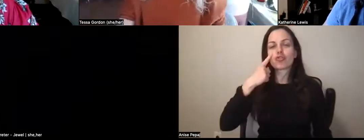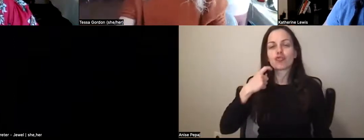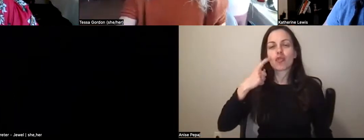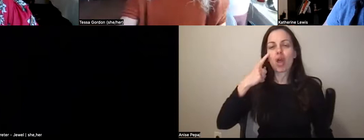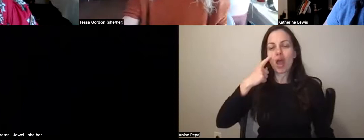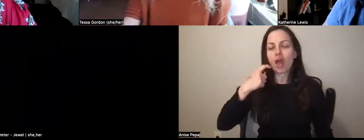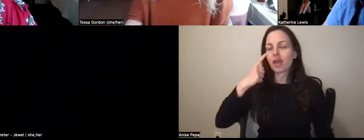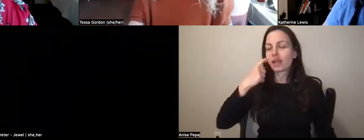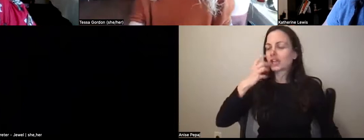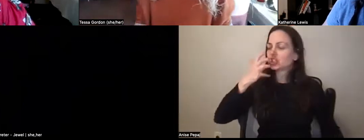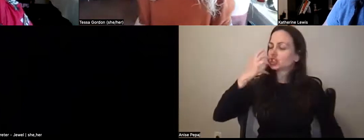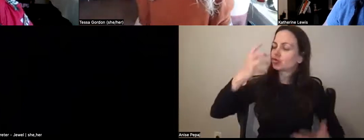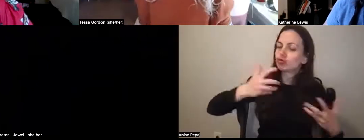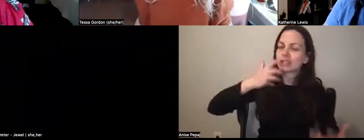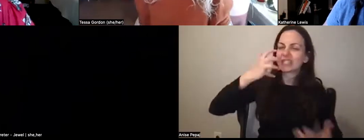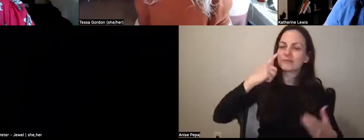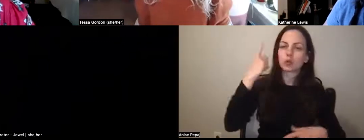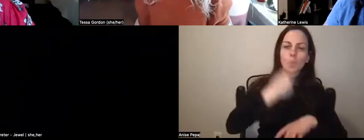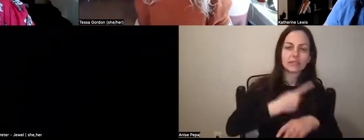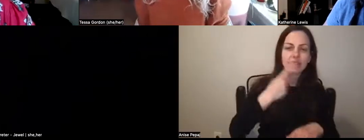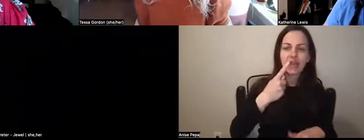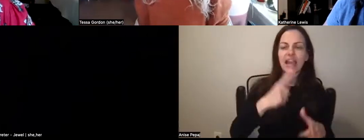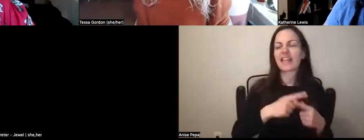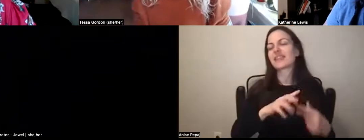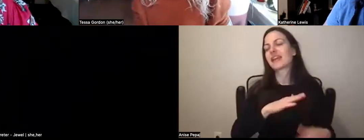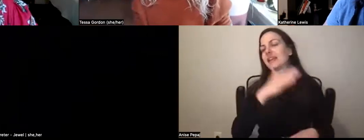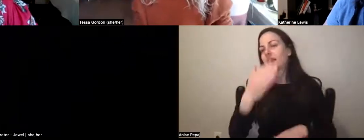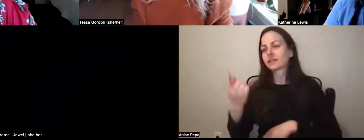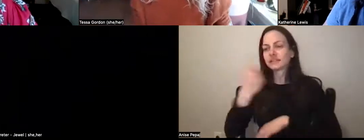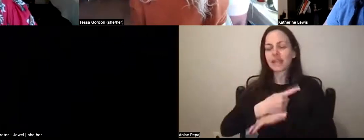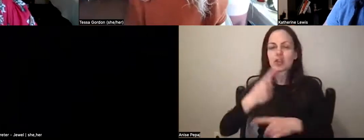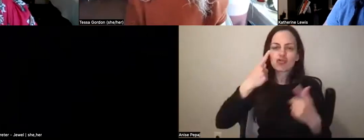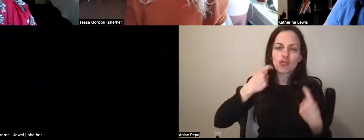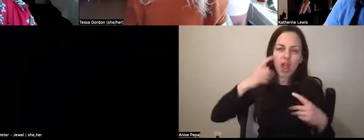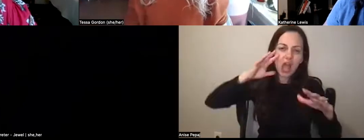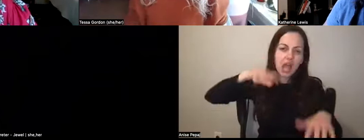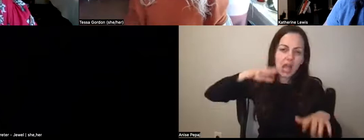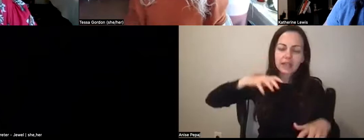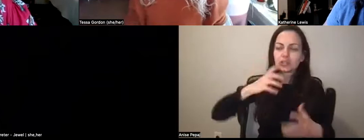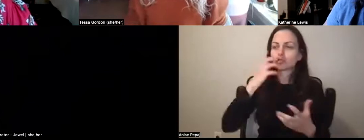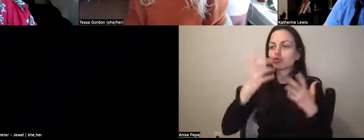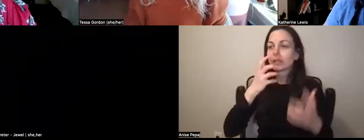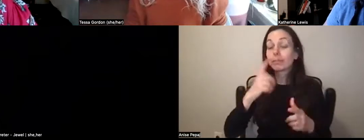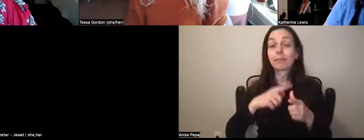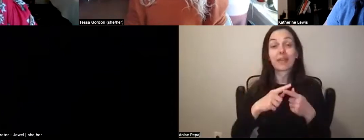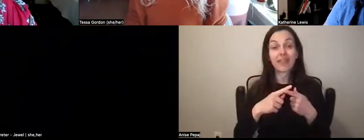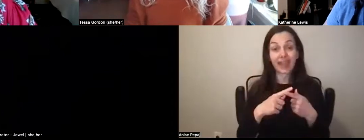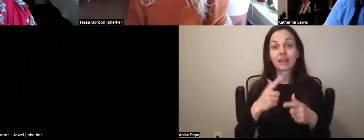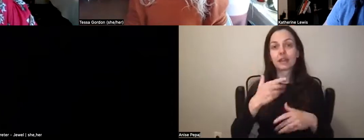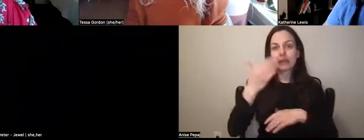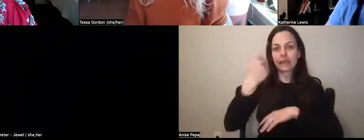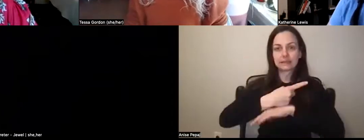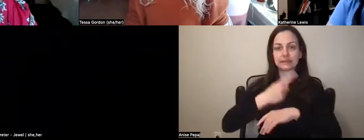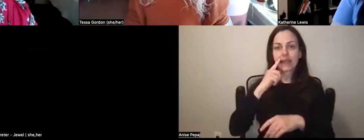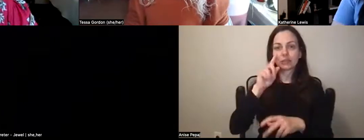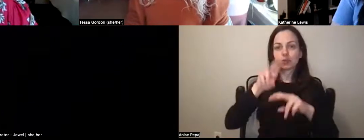screamed for one day, and then I cried and screamed for another day. But that next day, I had to go sit in front of the Secretary of Health and Human